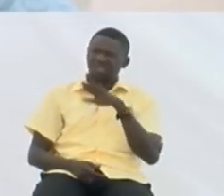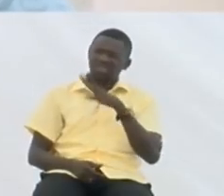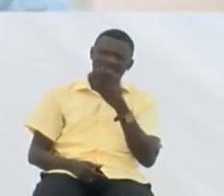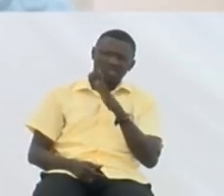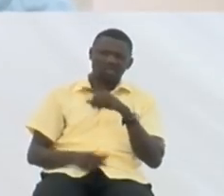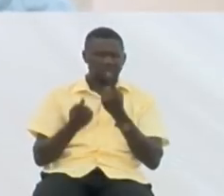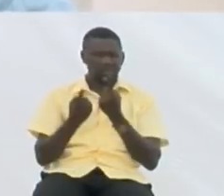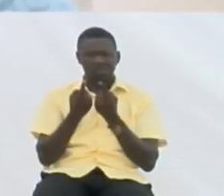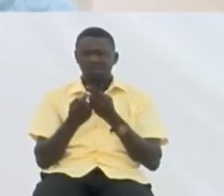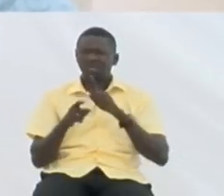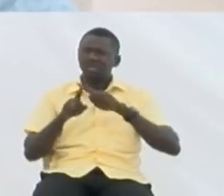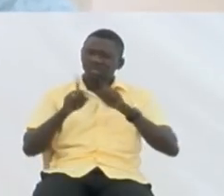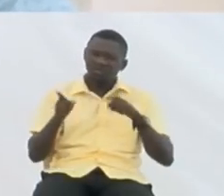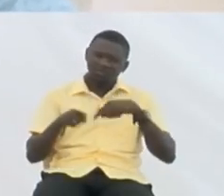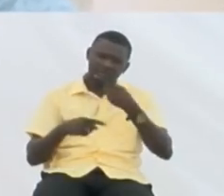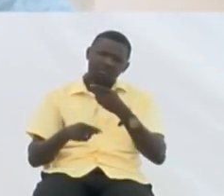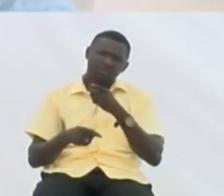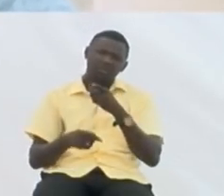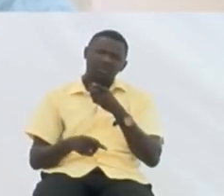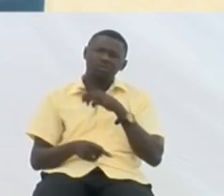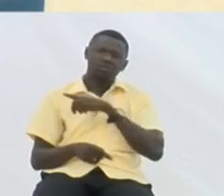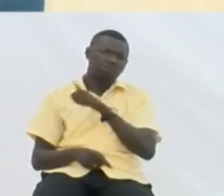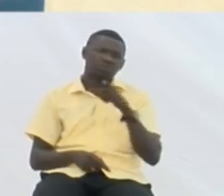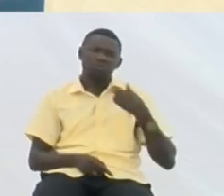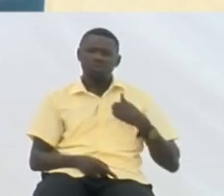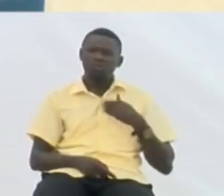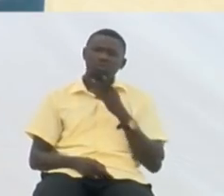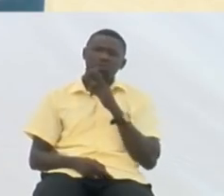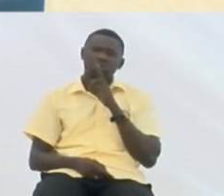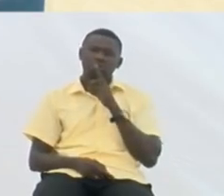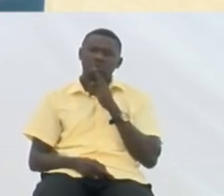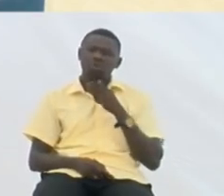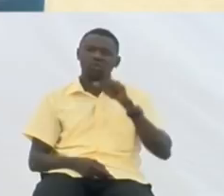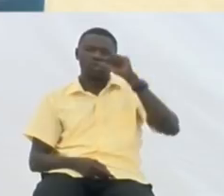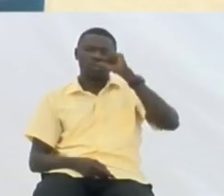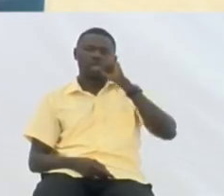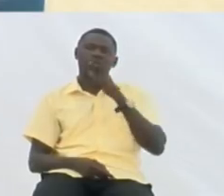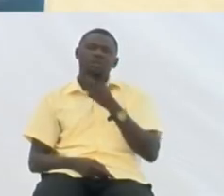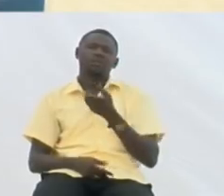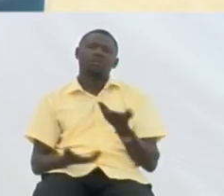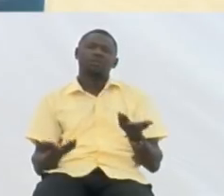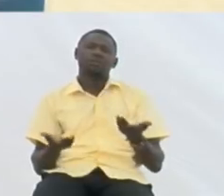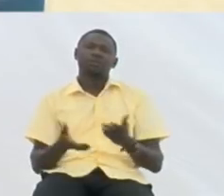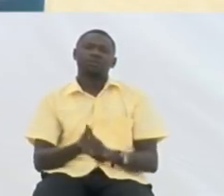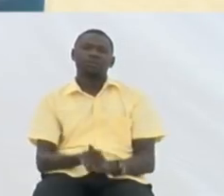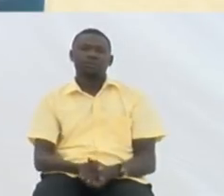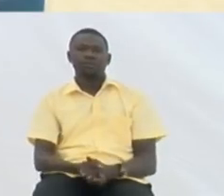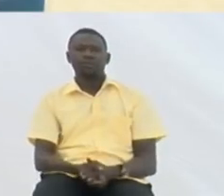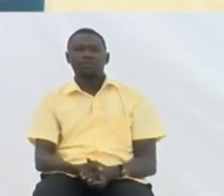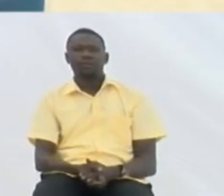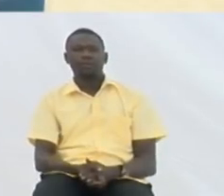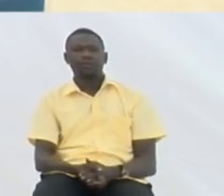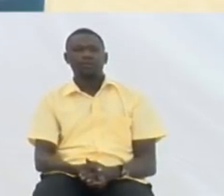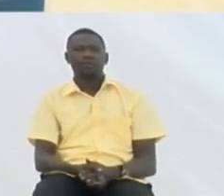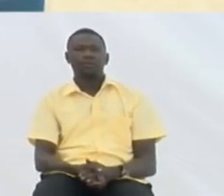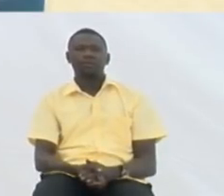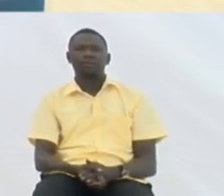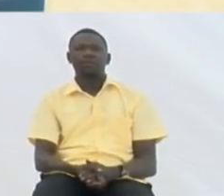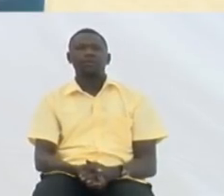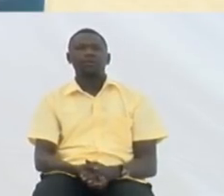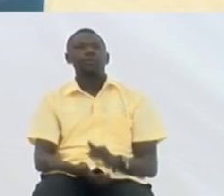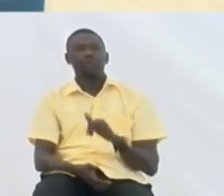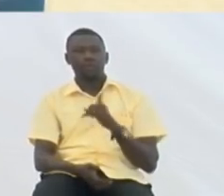them? Awo mo kotengolu biri ye nyim boro min foye kudole je menketa wulu fana laban ha